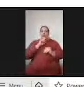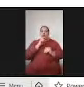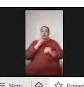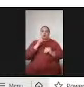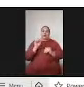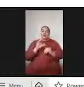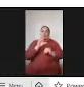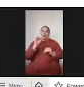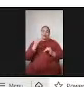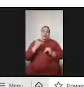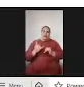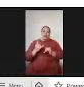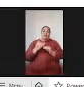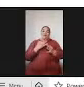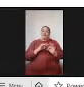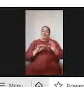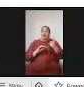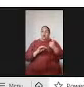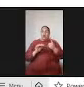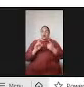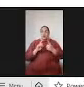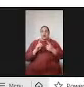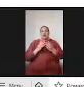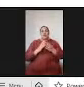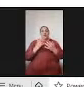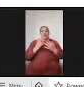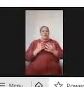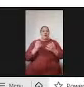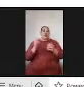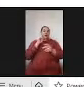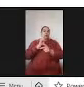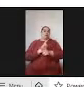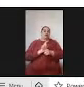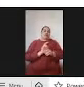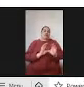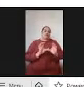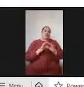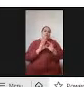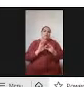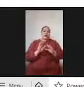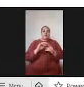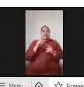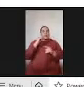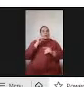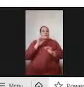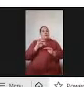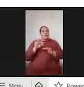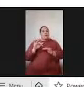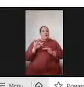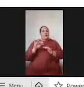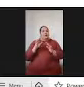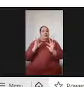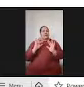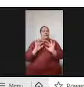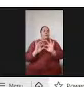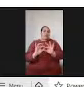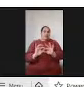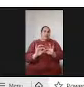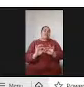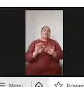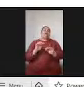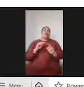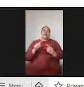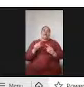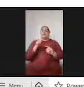the moment, and the free one is through the Parliamentary Monitoring Group. I think it's called the People's Assembly. It has a